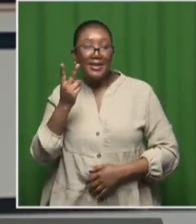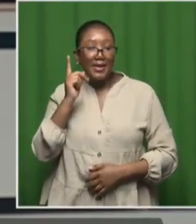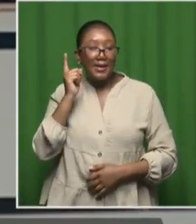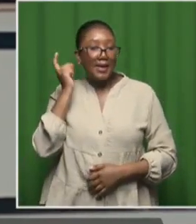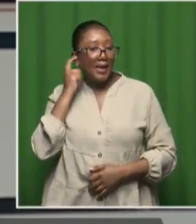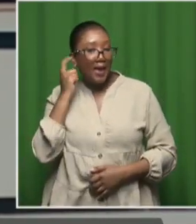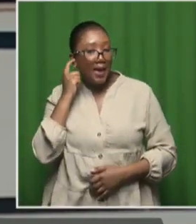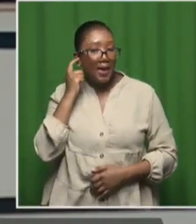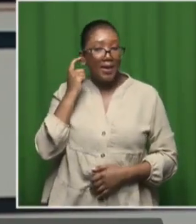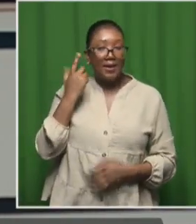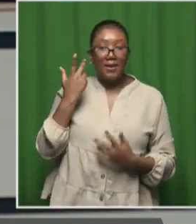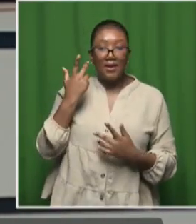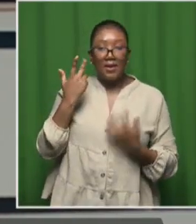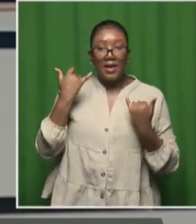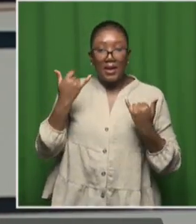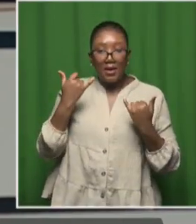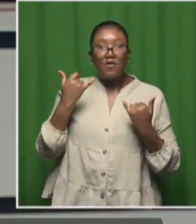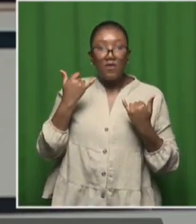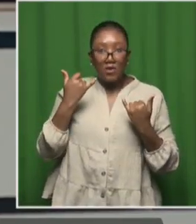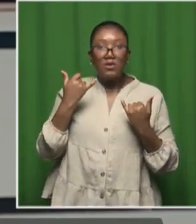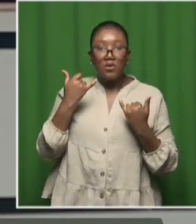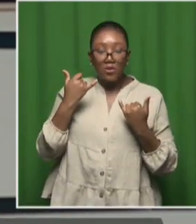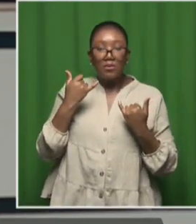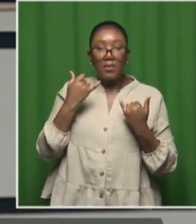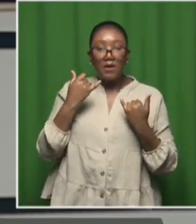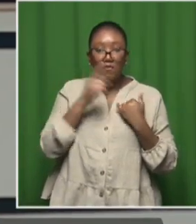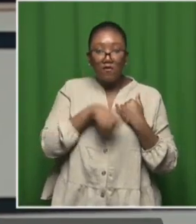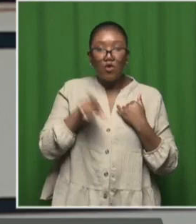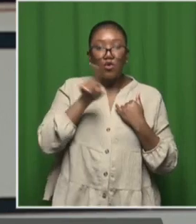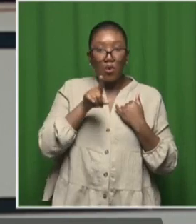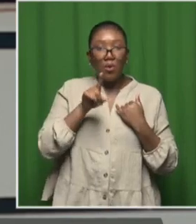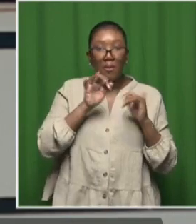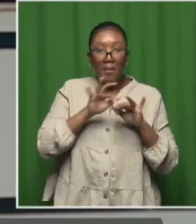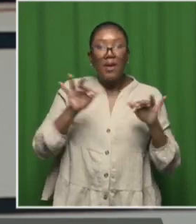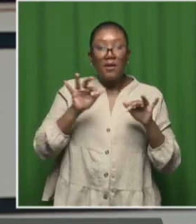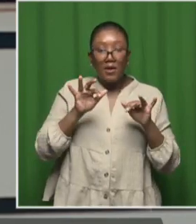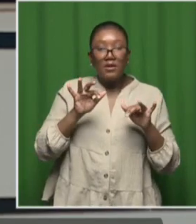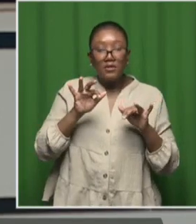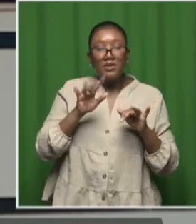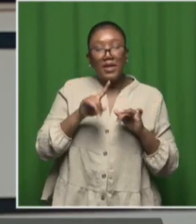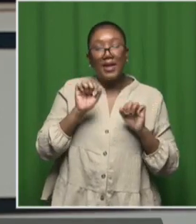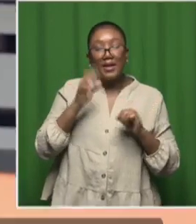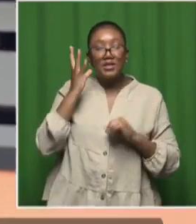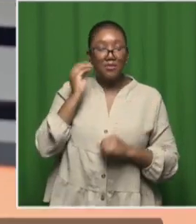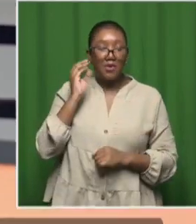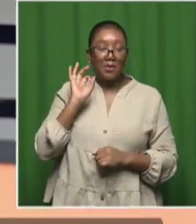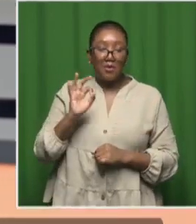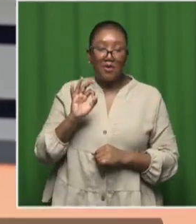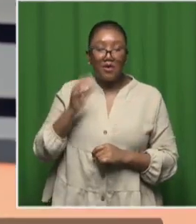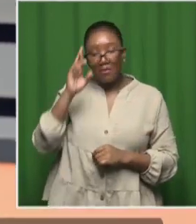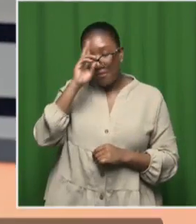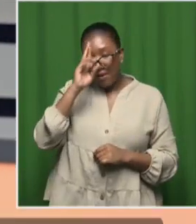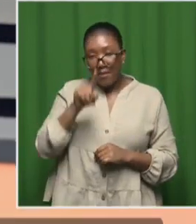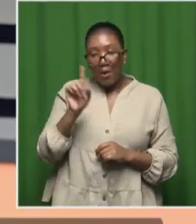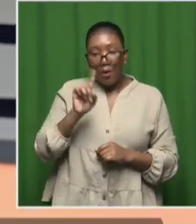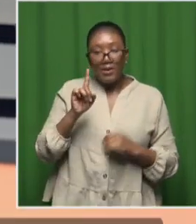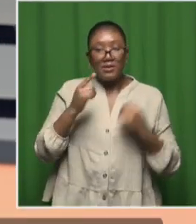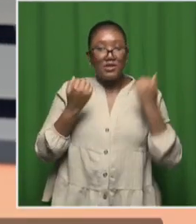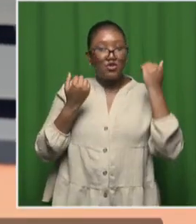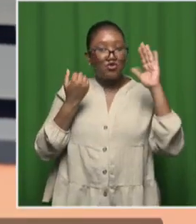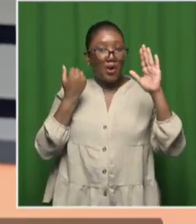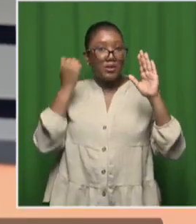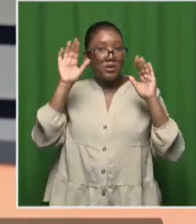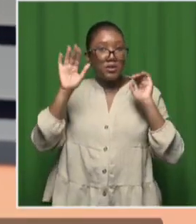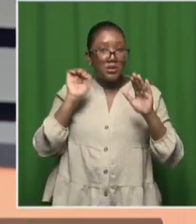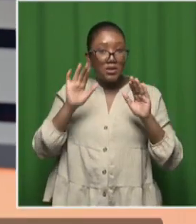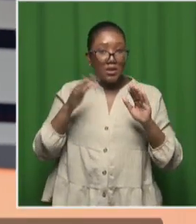the dominance that is given to sight, especially in the aesthetic experience. You mentioned it's an extract, and so what